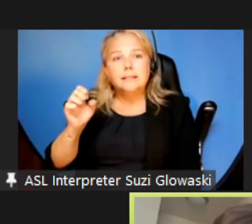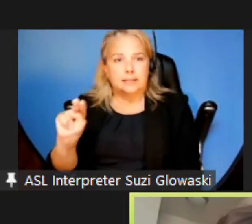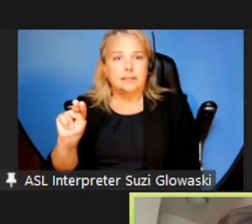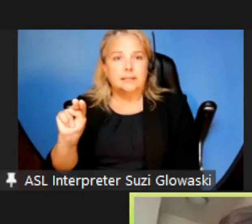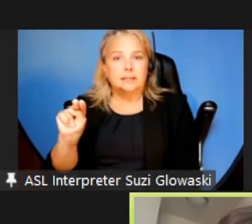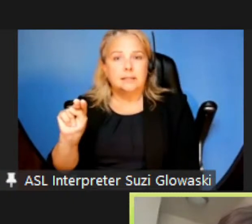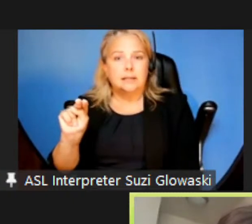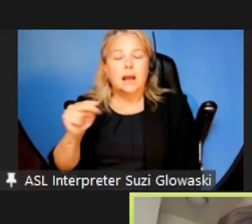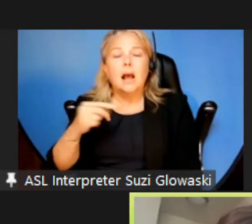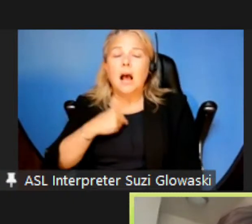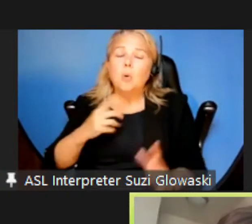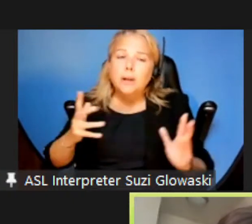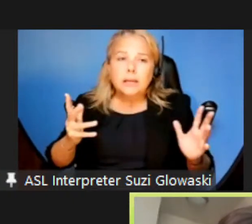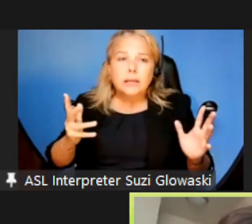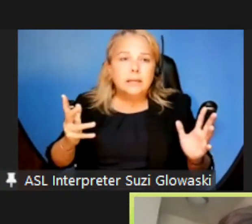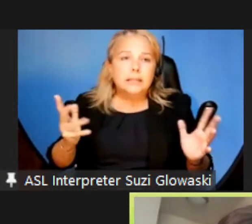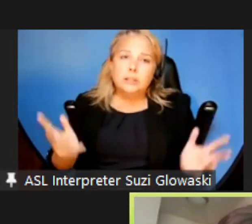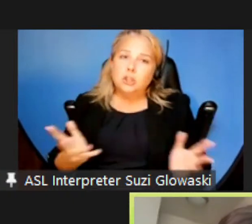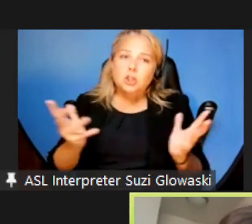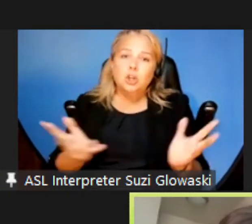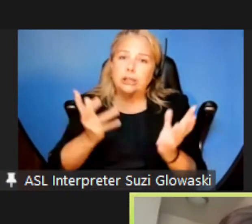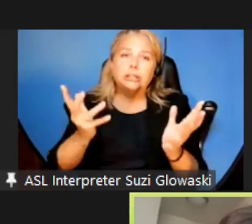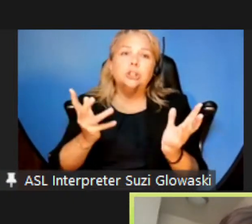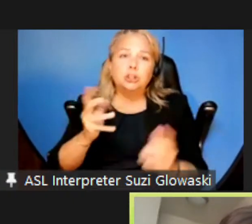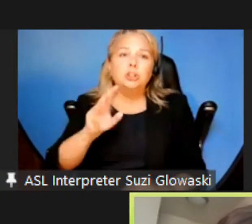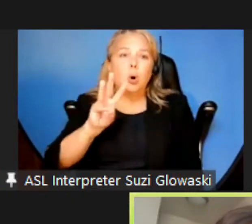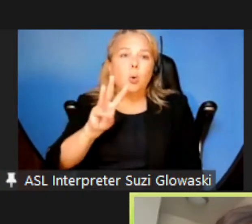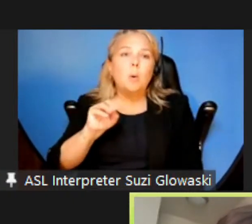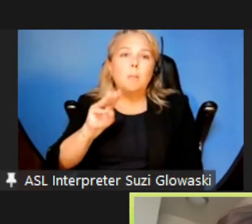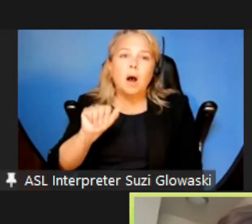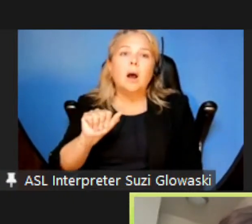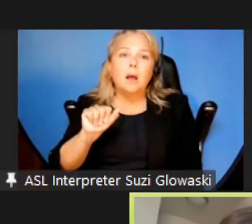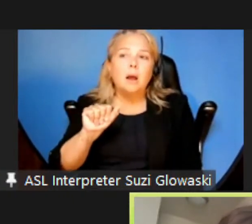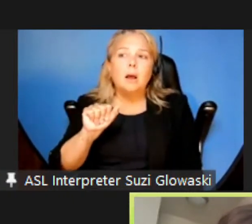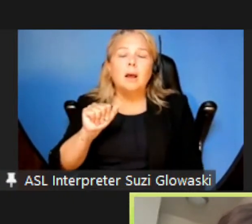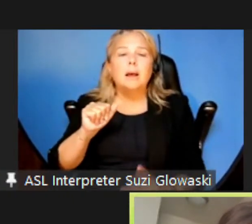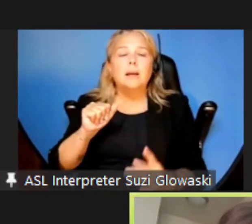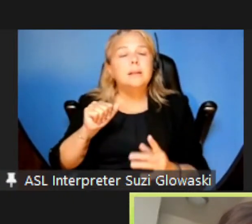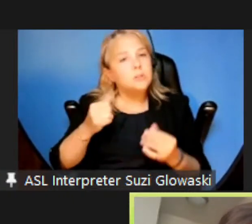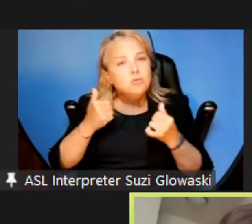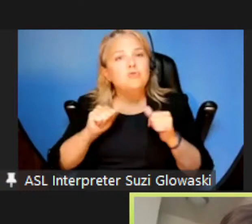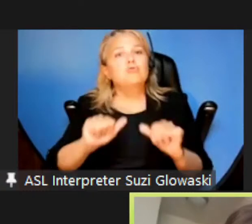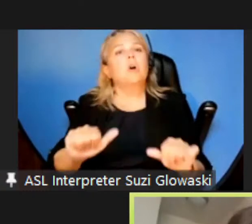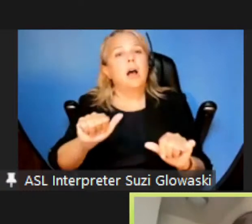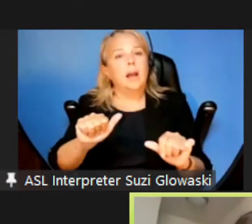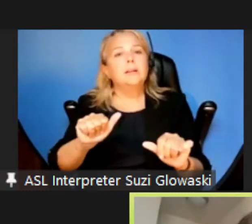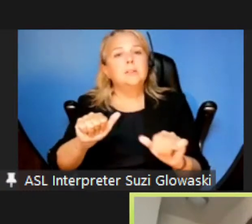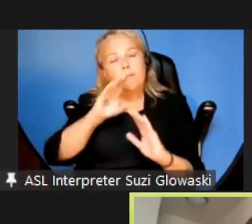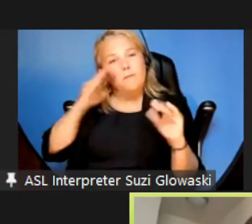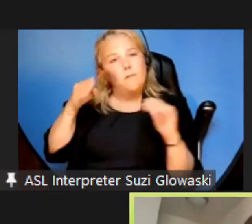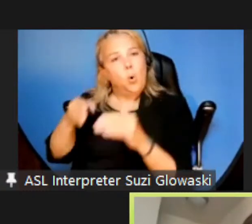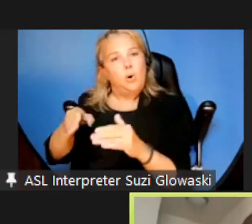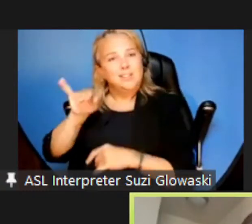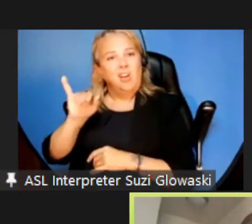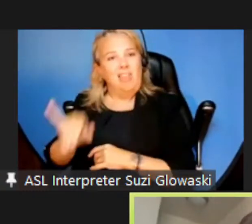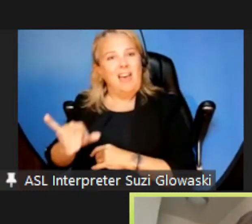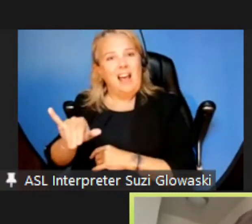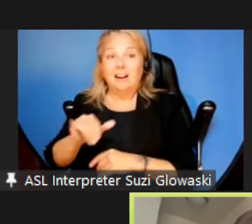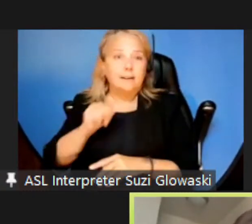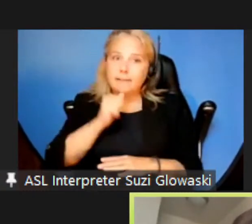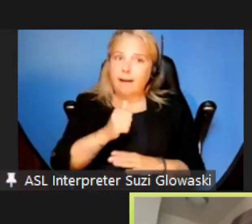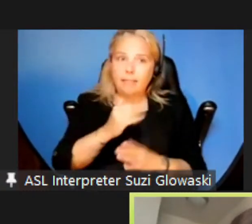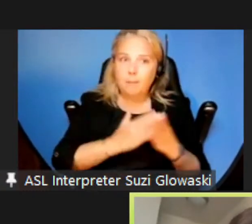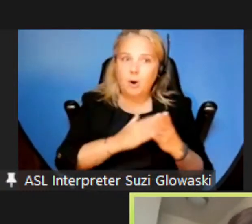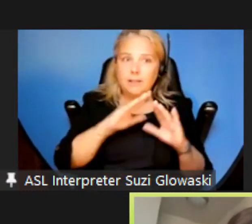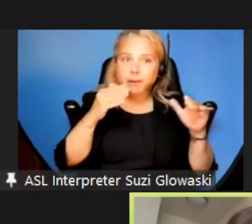would encourage WMATA to think boldly and push towards that piece of the study that is not being considered today, but